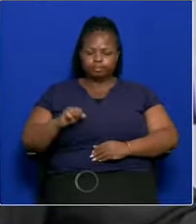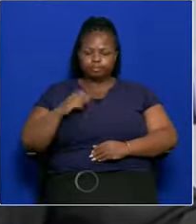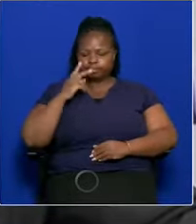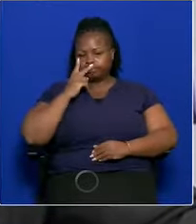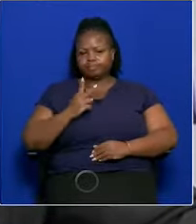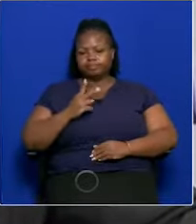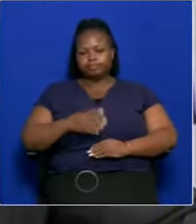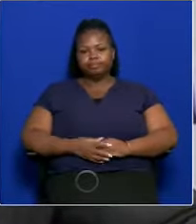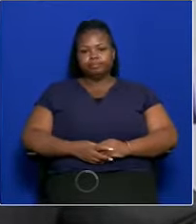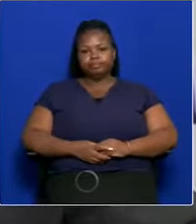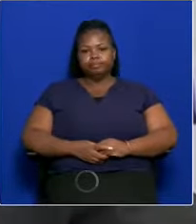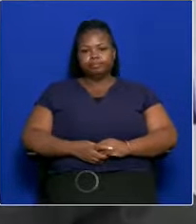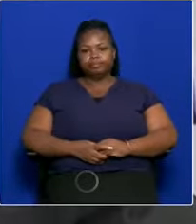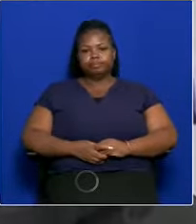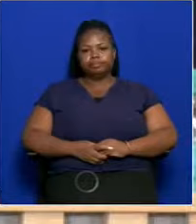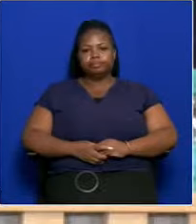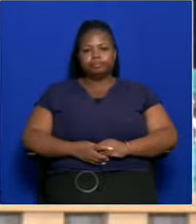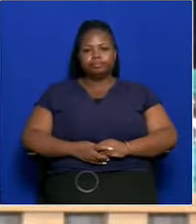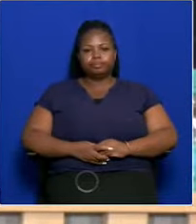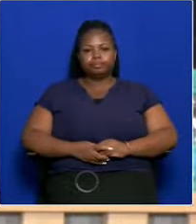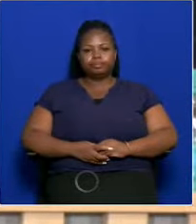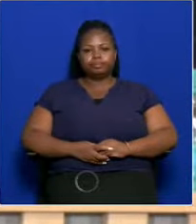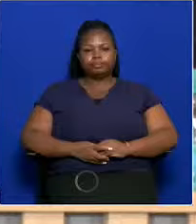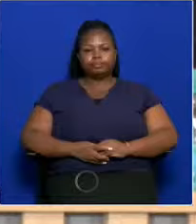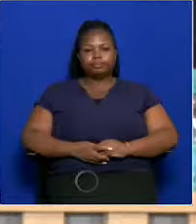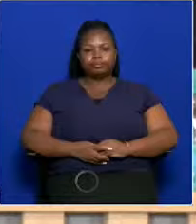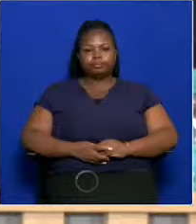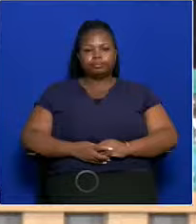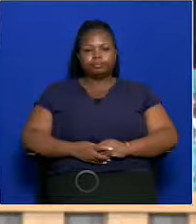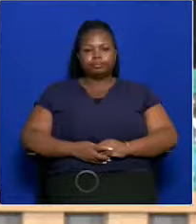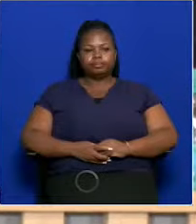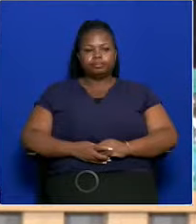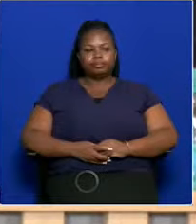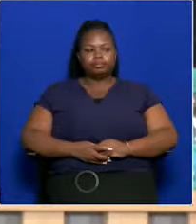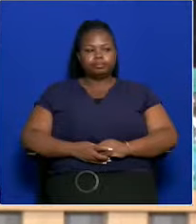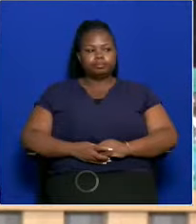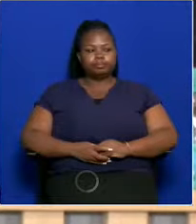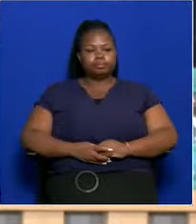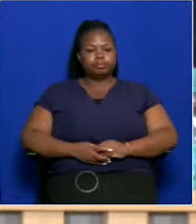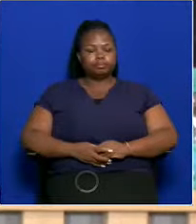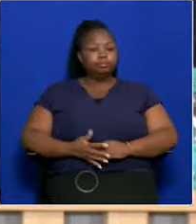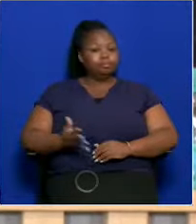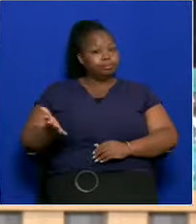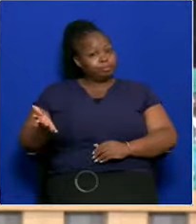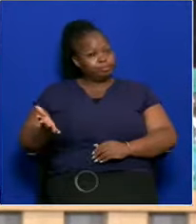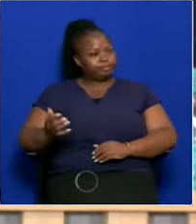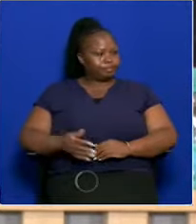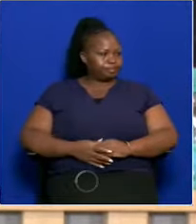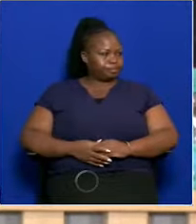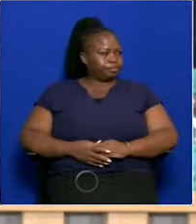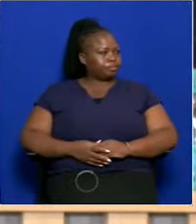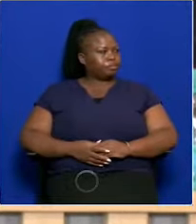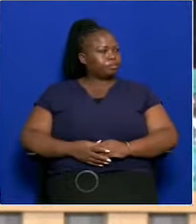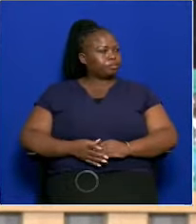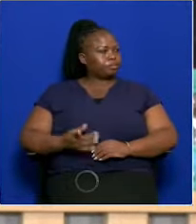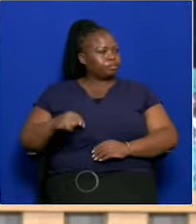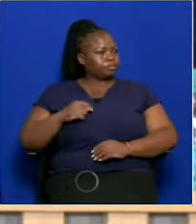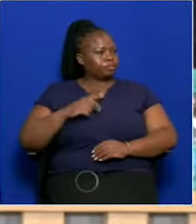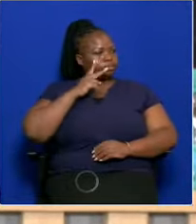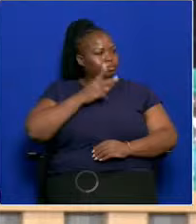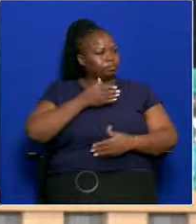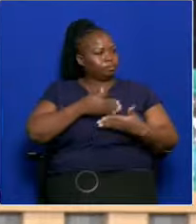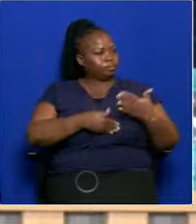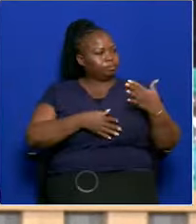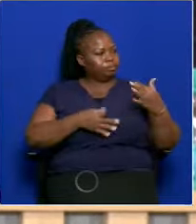1, perhaps, General, let me pause to say, when you're looking at that page, the